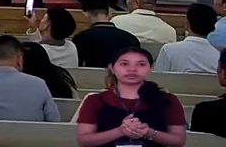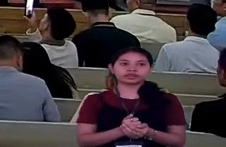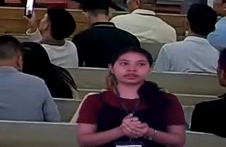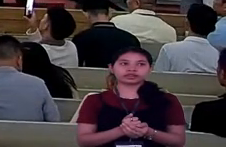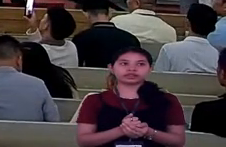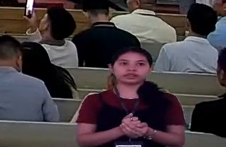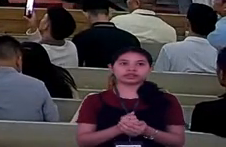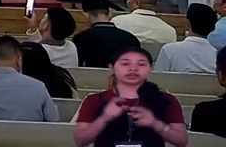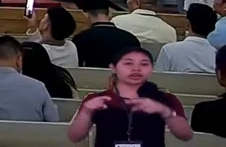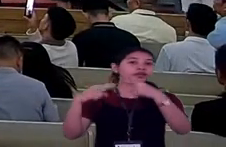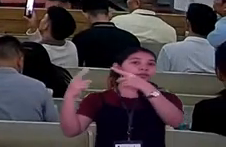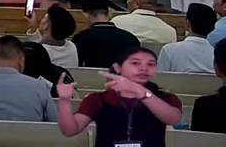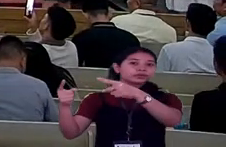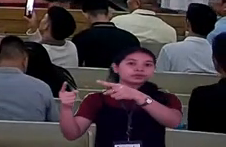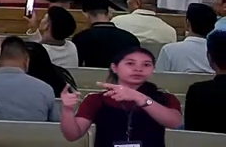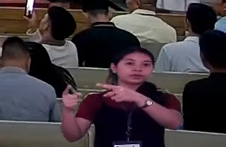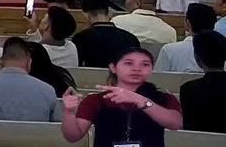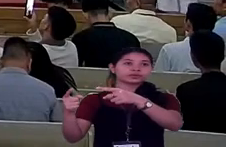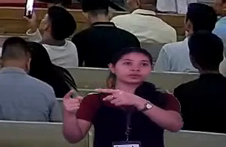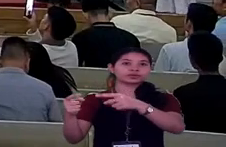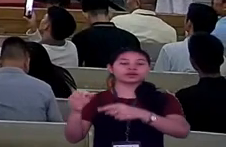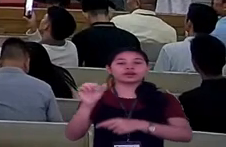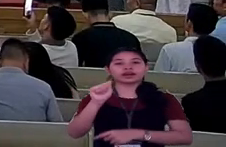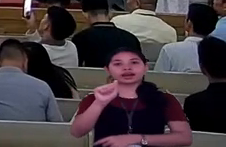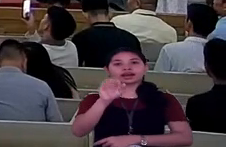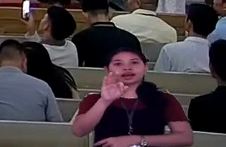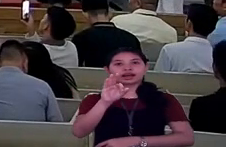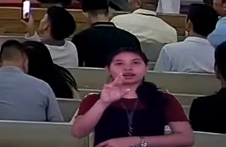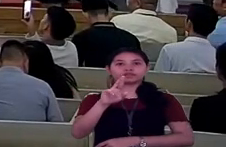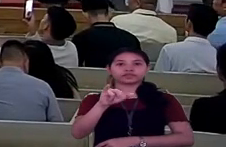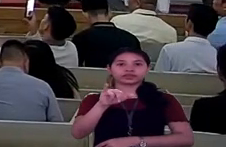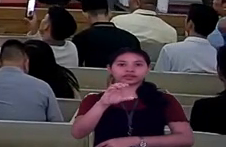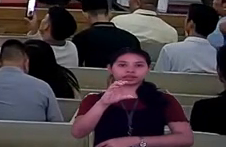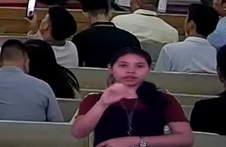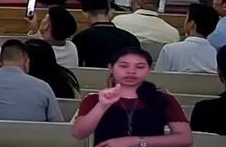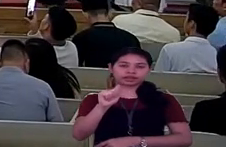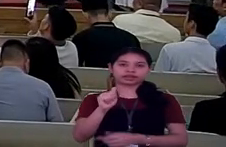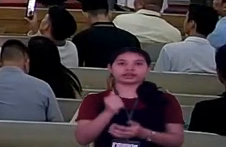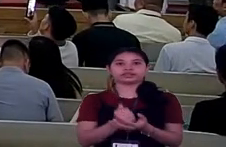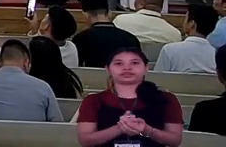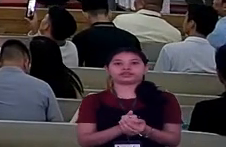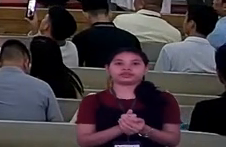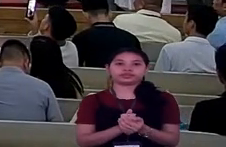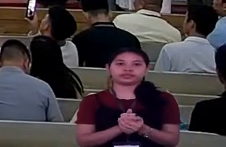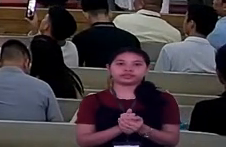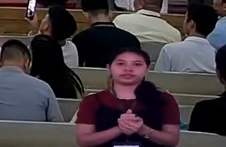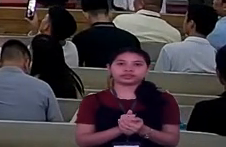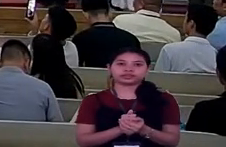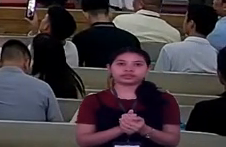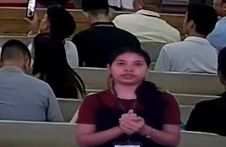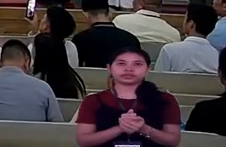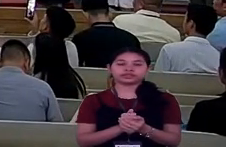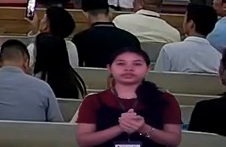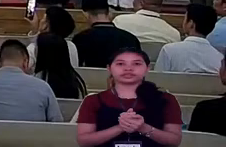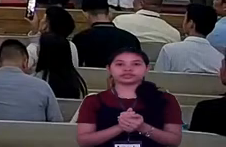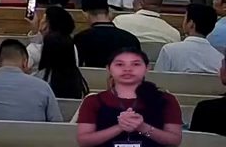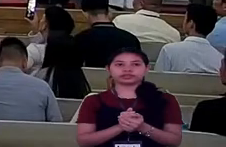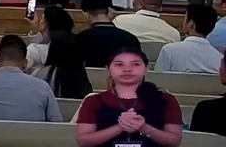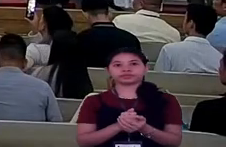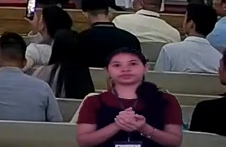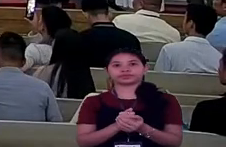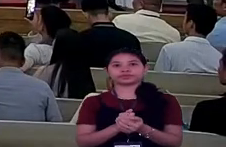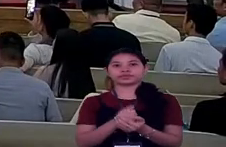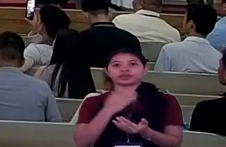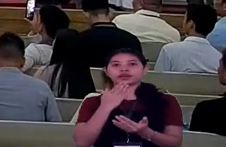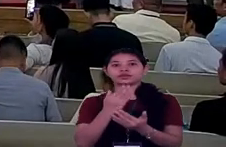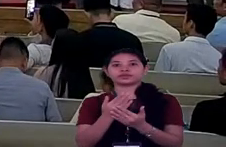Byers, your missionary to Rwanda, Africa. Amen. Rwanda. So good morning, po, pastors